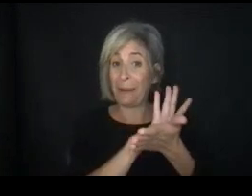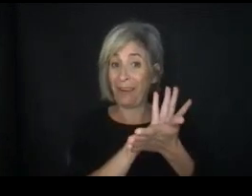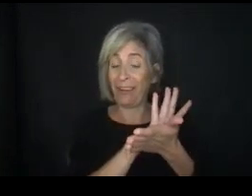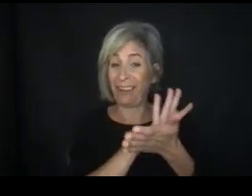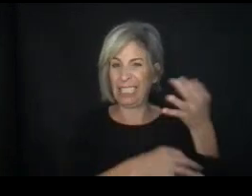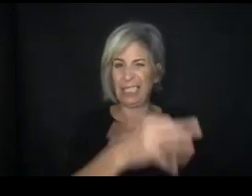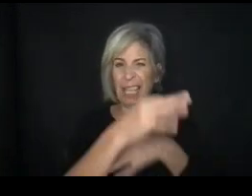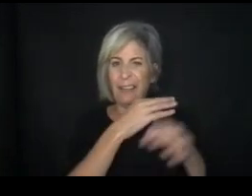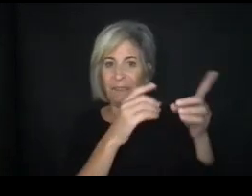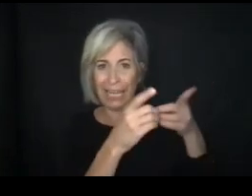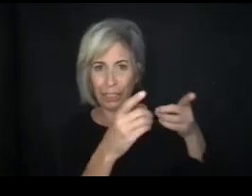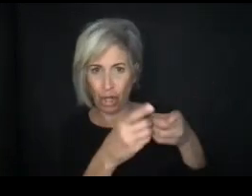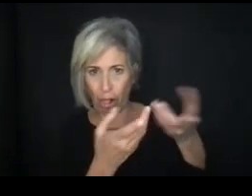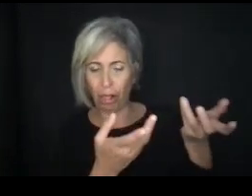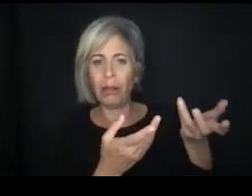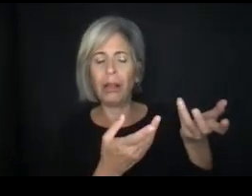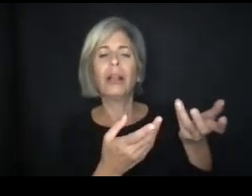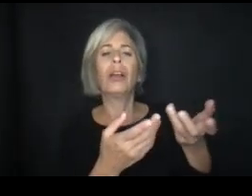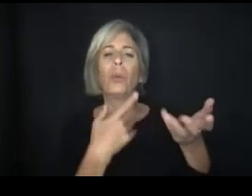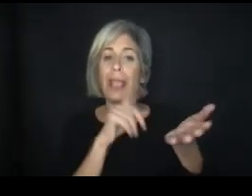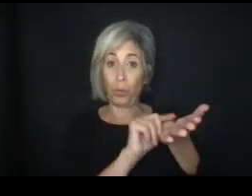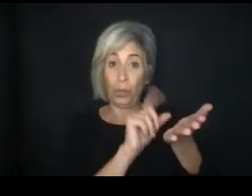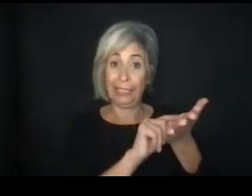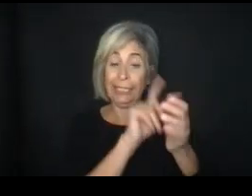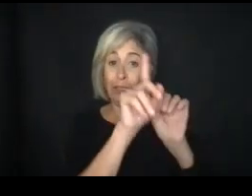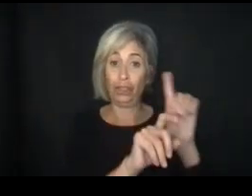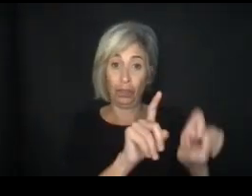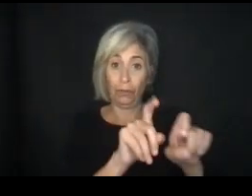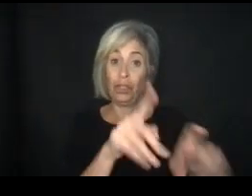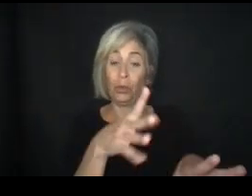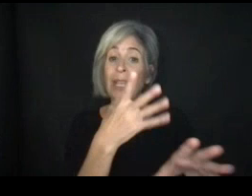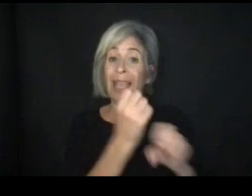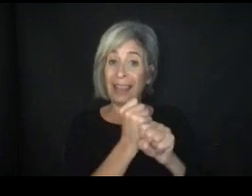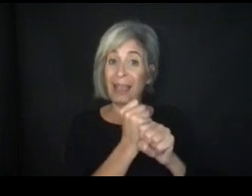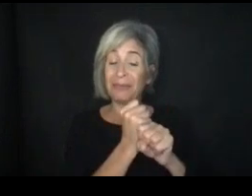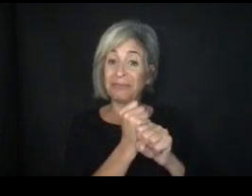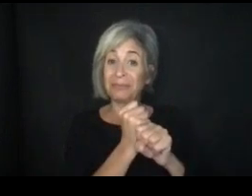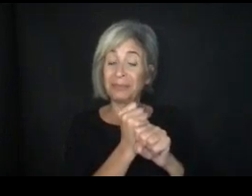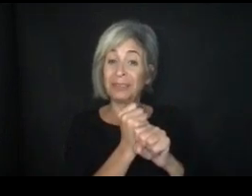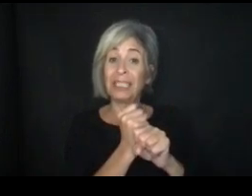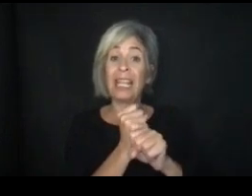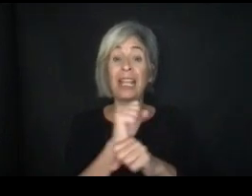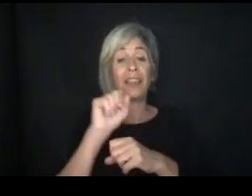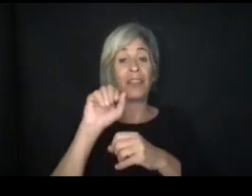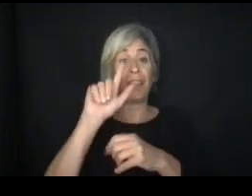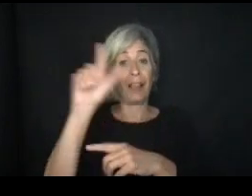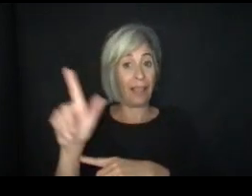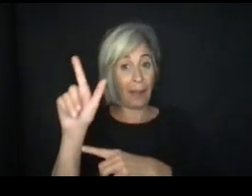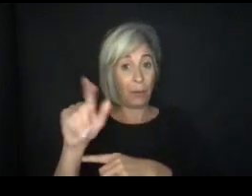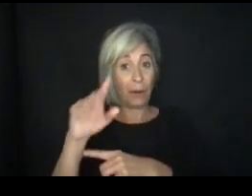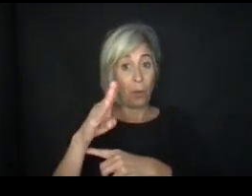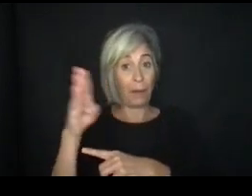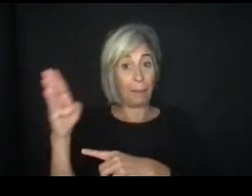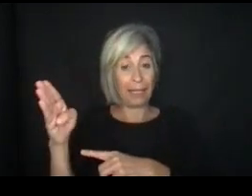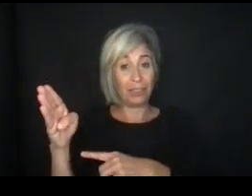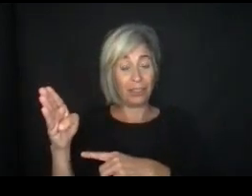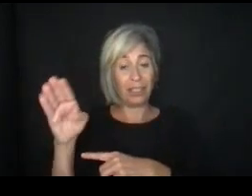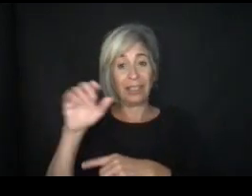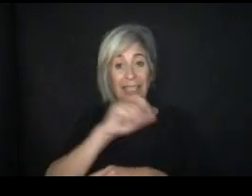digital, we have printed surveys, and you can also pick them up at the Boynton Beach City Library. Library